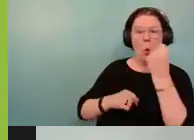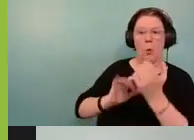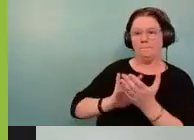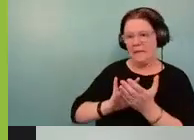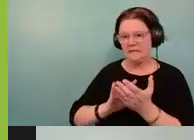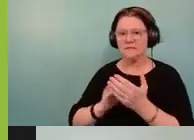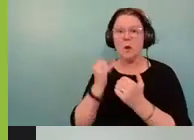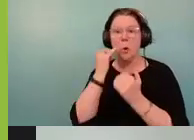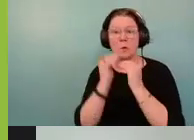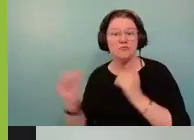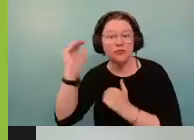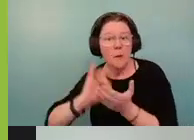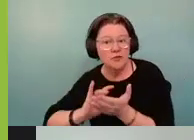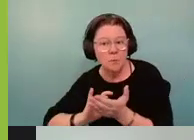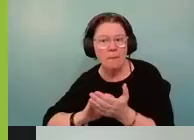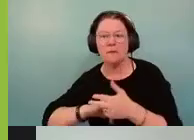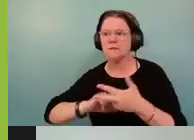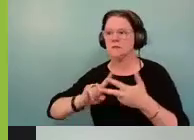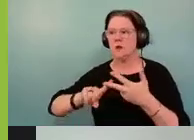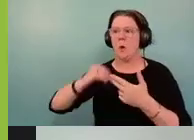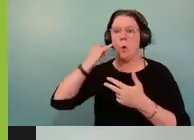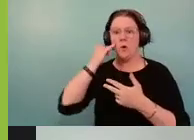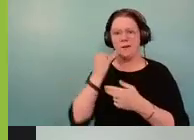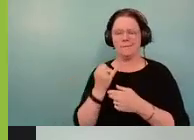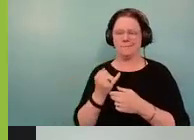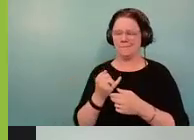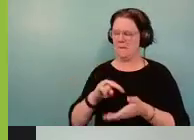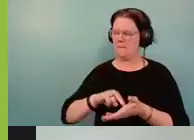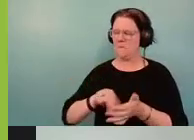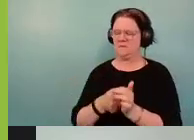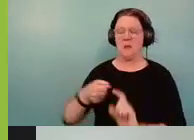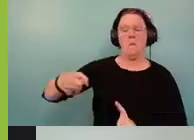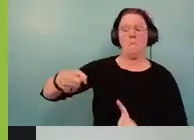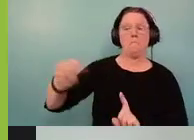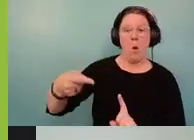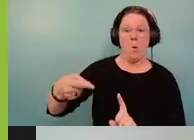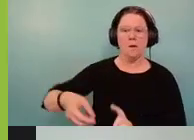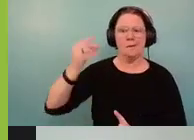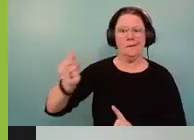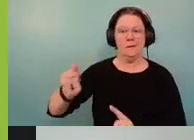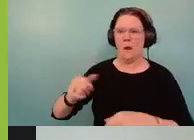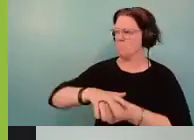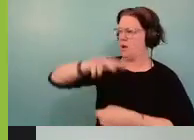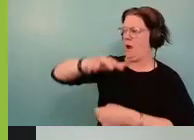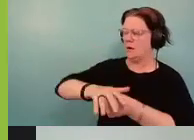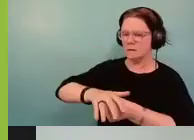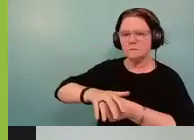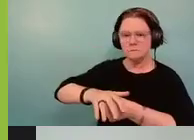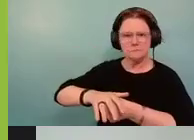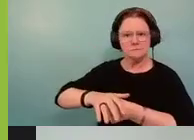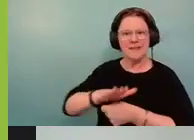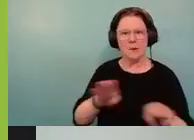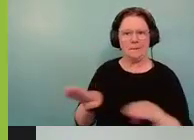much medication. Part of that sometimes is to cause a behavior that somehow then can